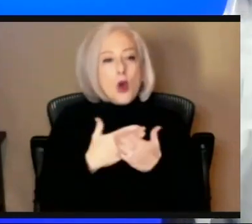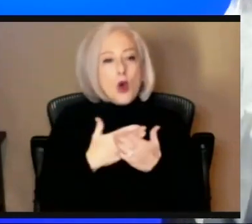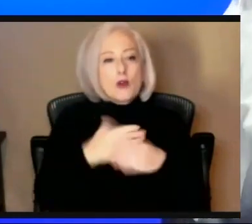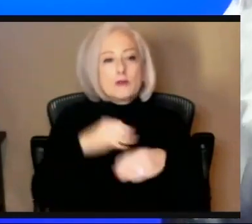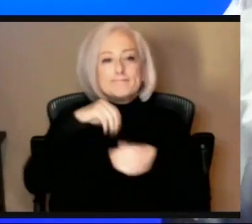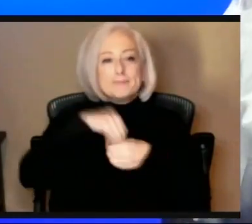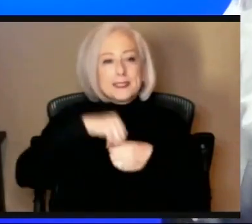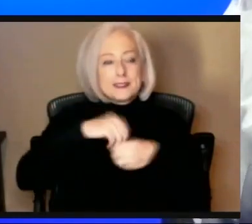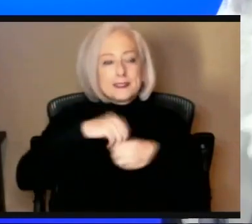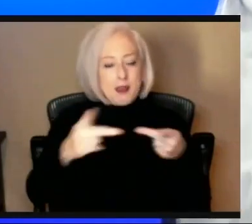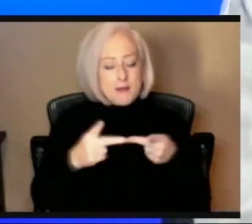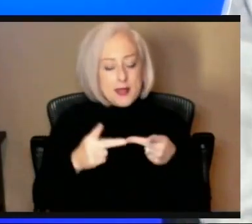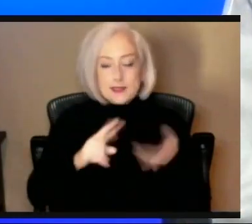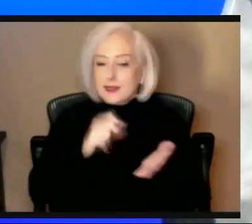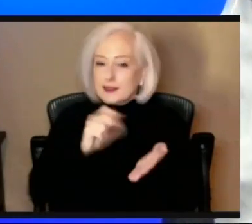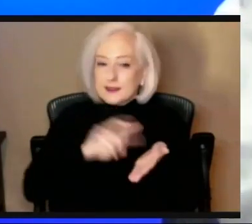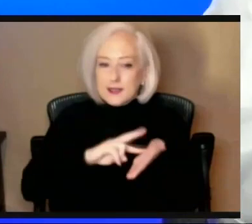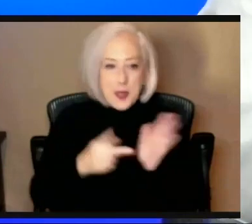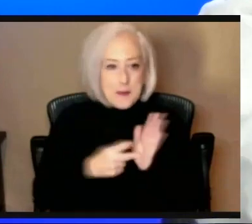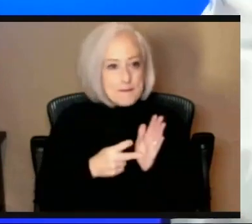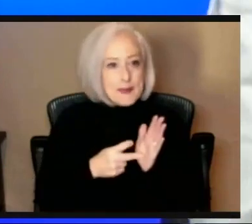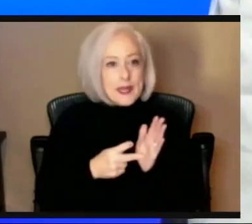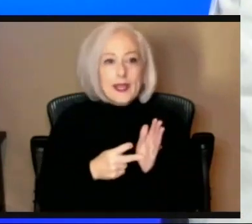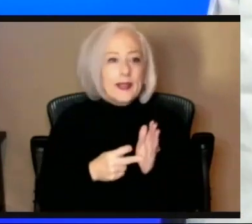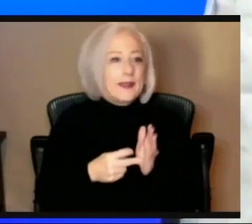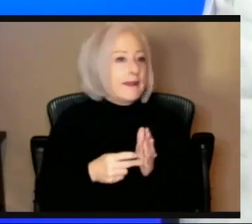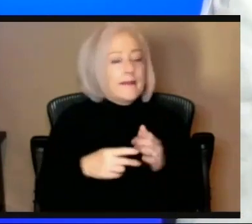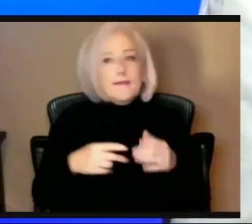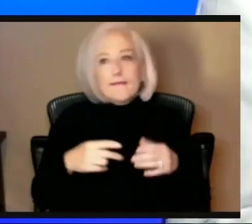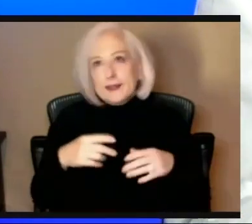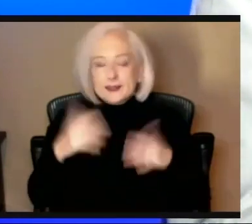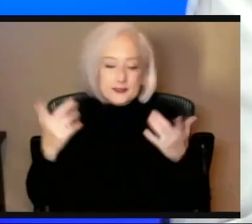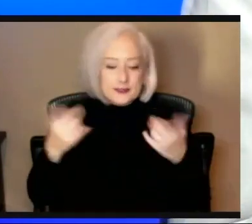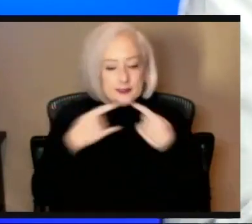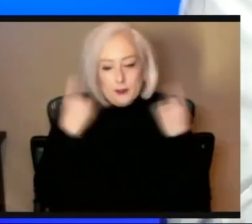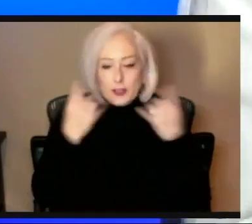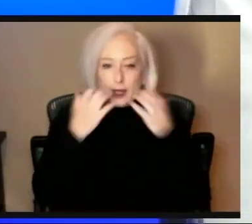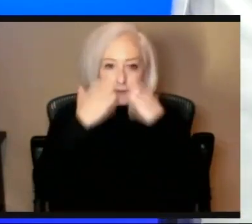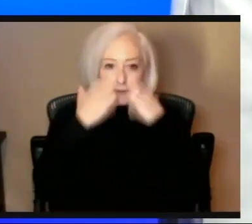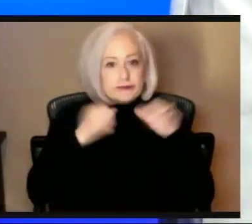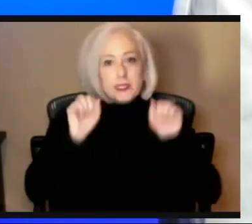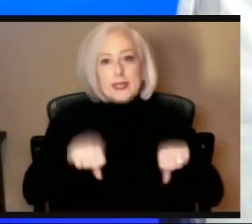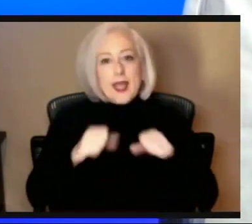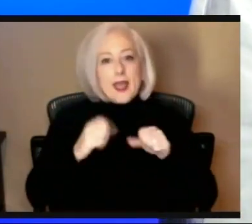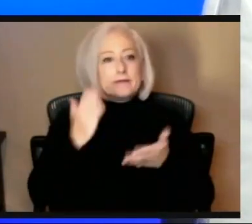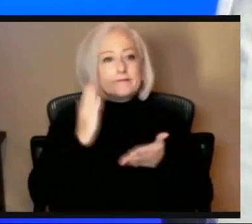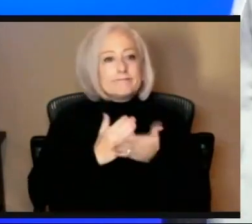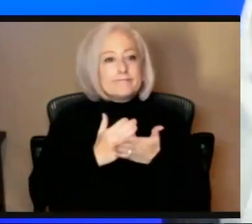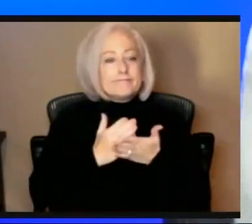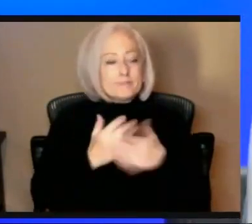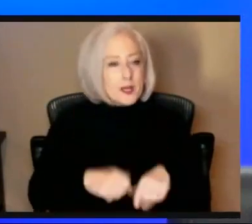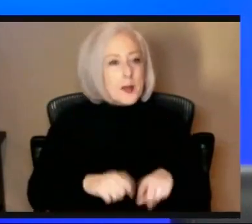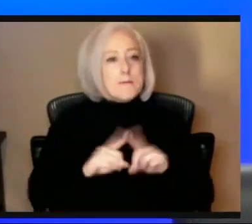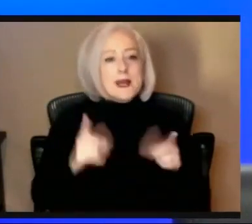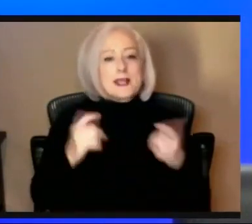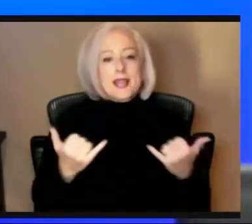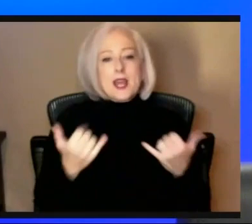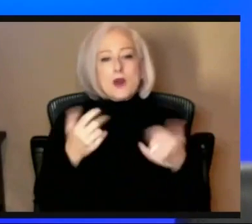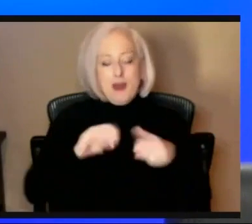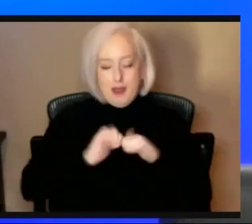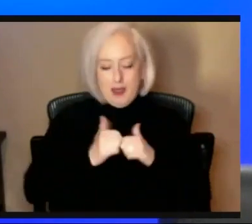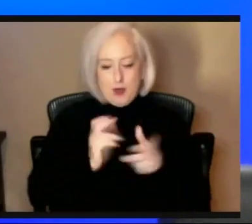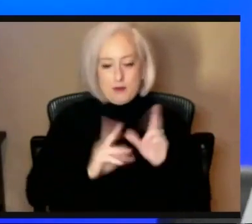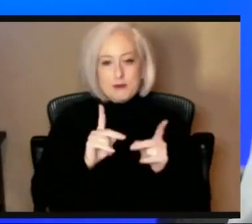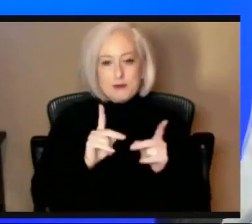is a get out of jail free card. It doesn't mean that masking has ended. And that, unfortunately, is how I think people have interpreted it. I was at a couple stores over the weekend in